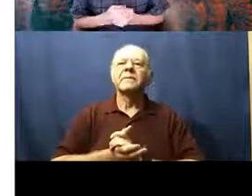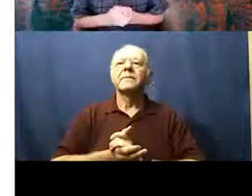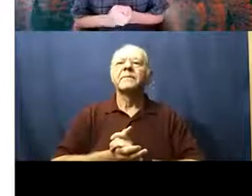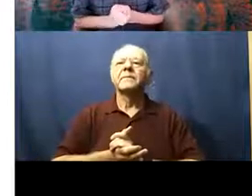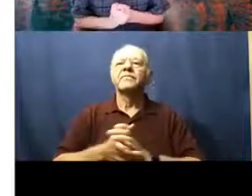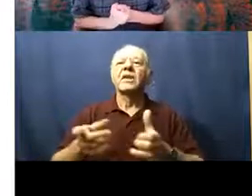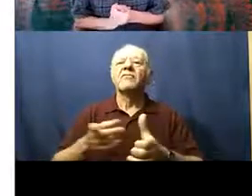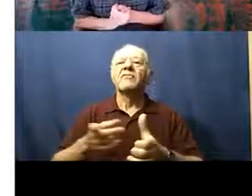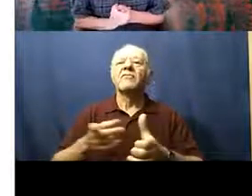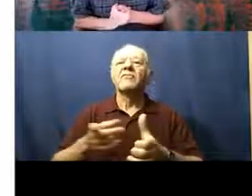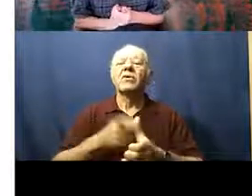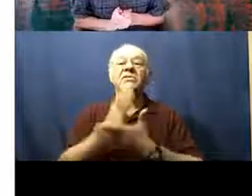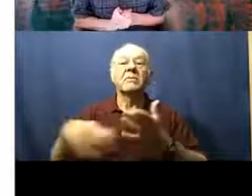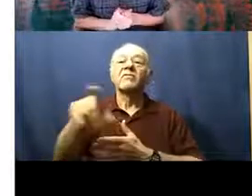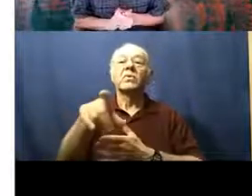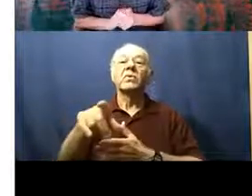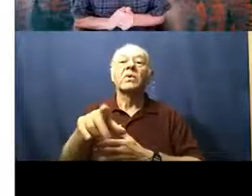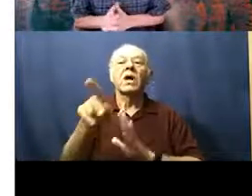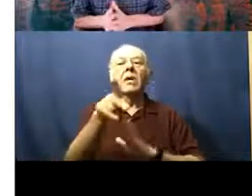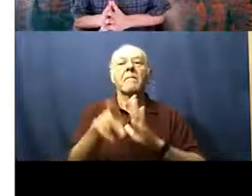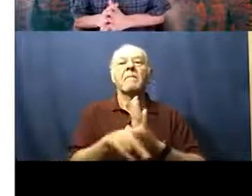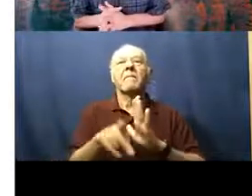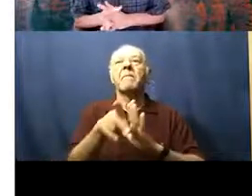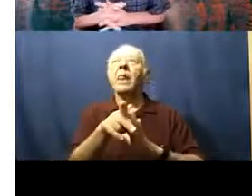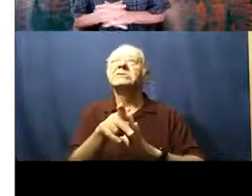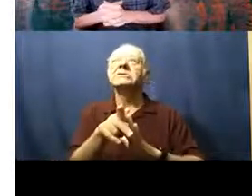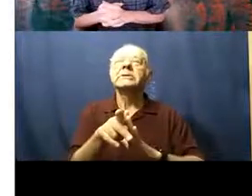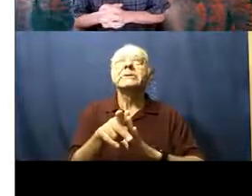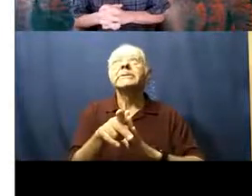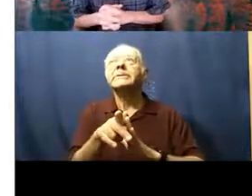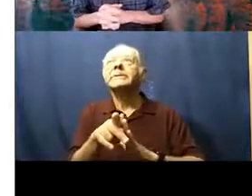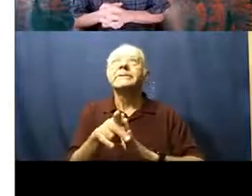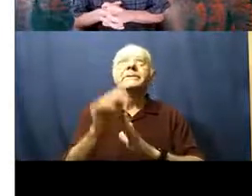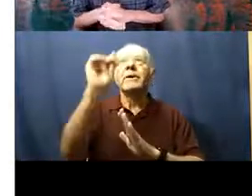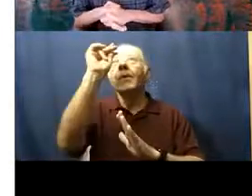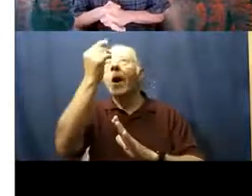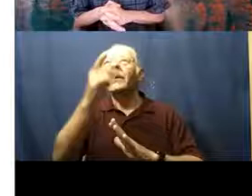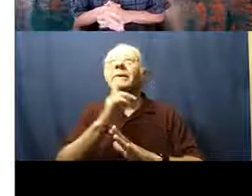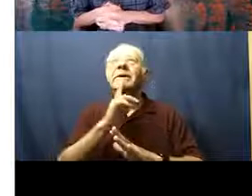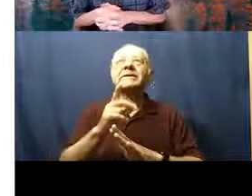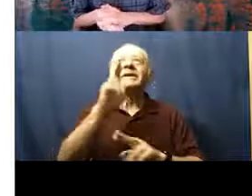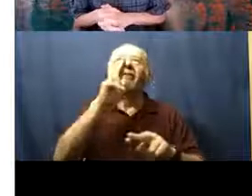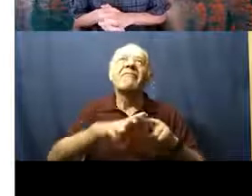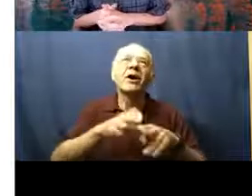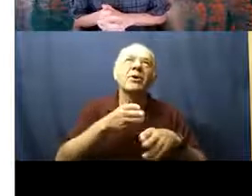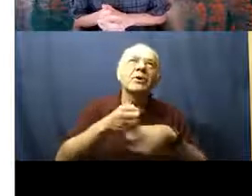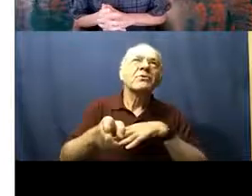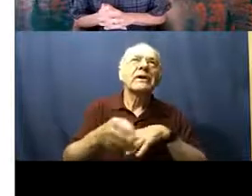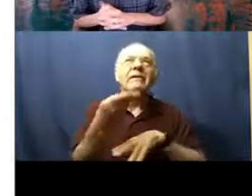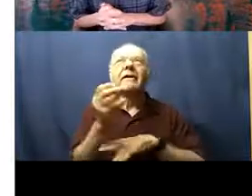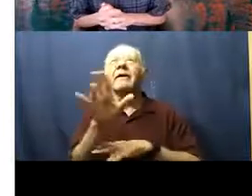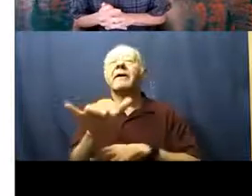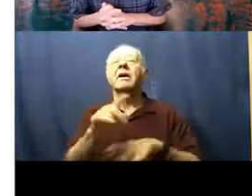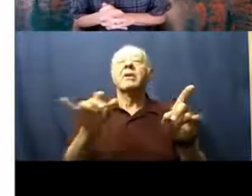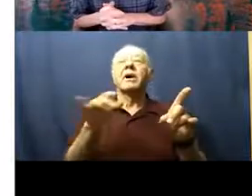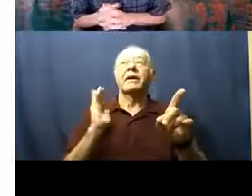For some of you out there, policy wonkery is a fun career or hobby. And the